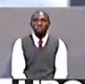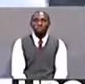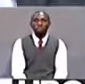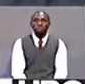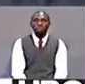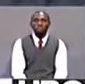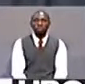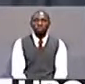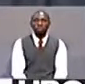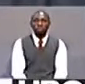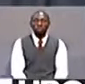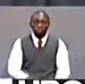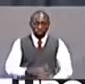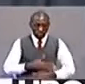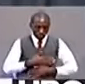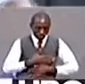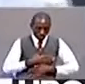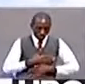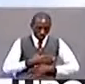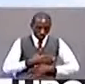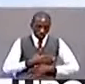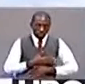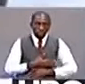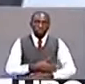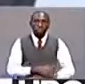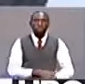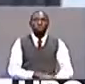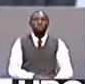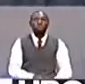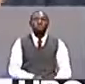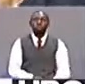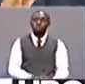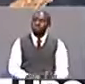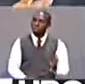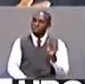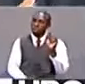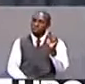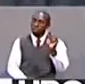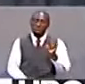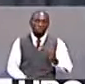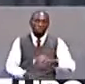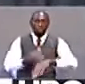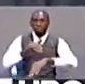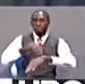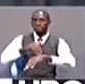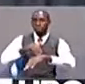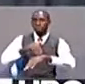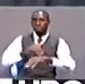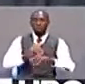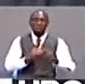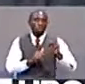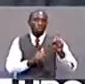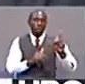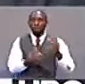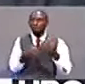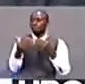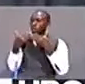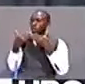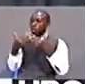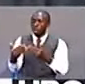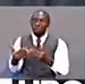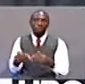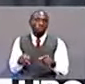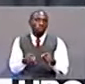Thank you, Right Honourable Speaker. Just a few remarks. One is to thank you and colleagues